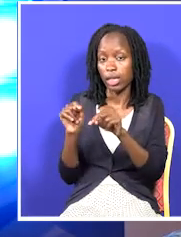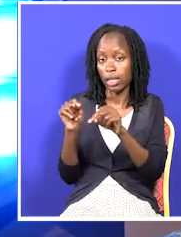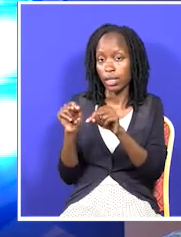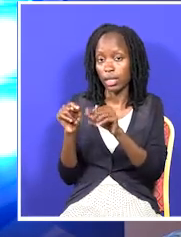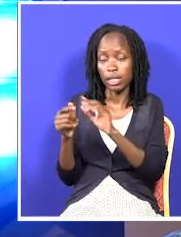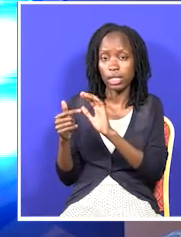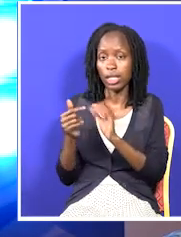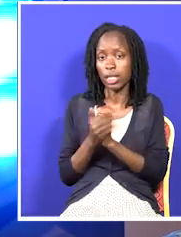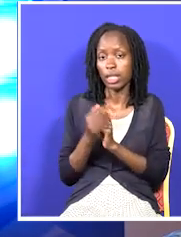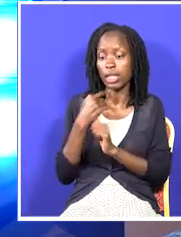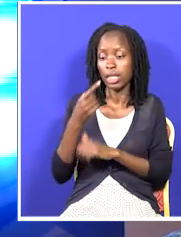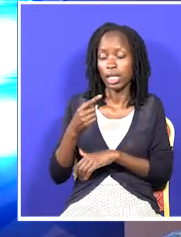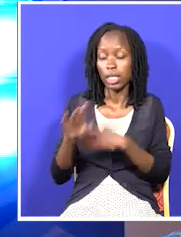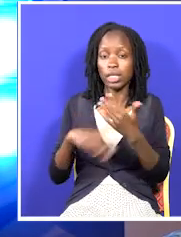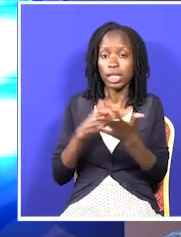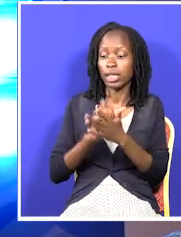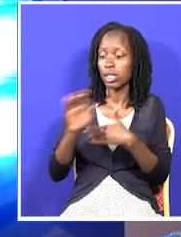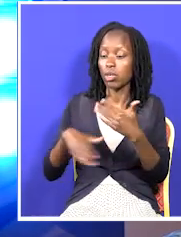that